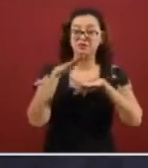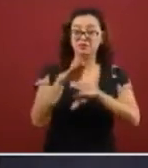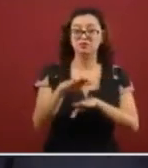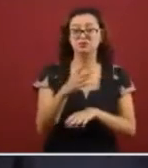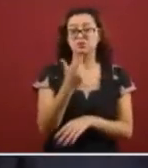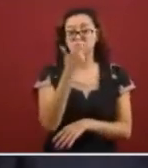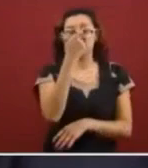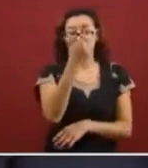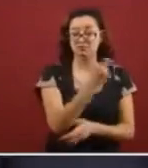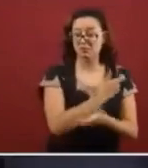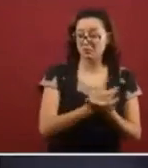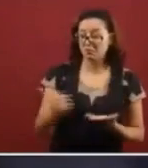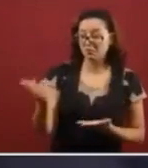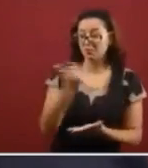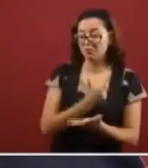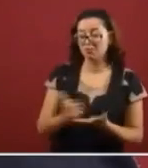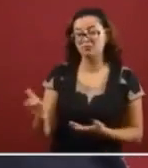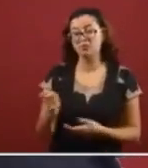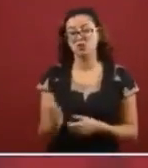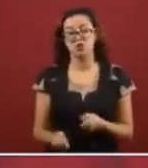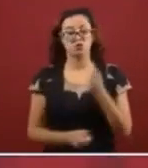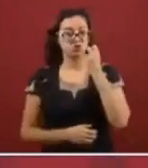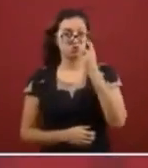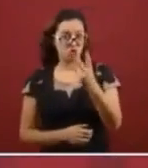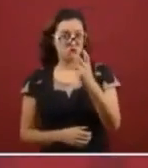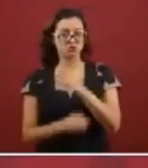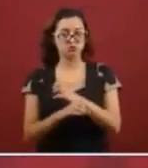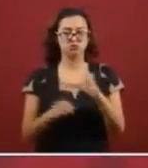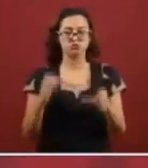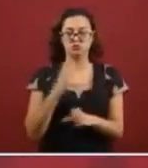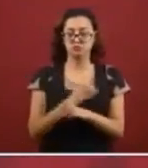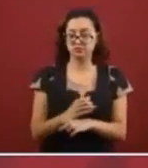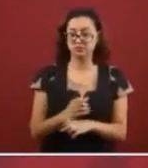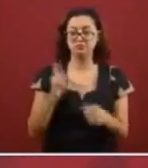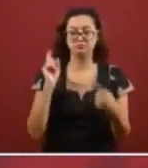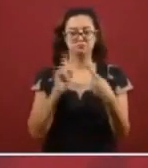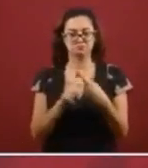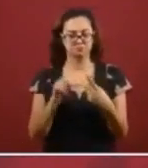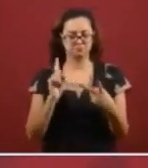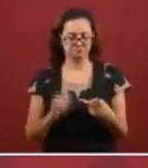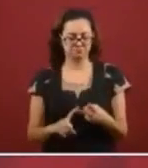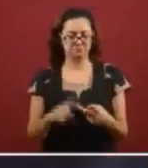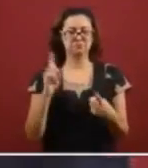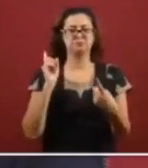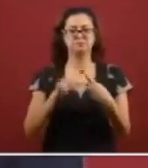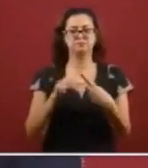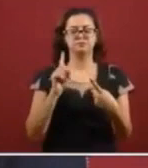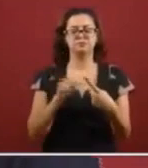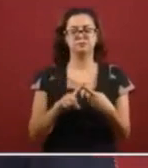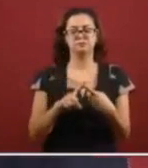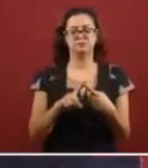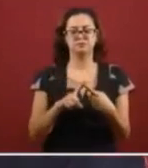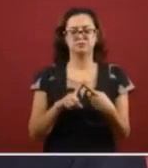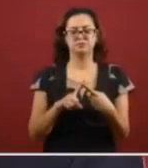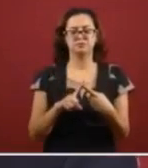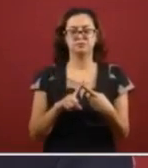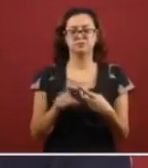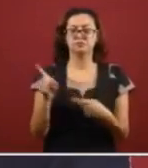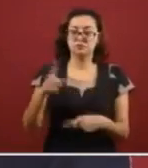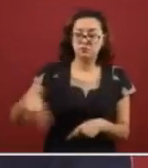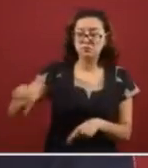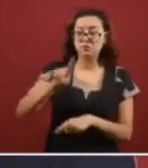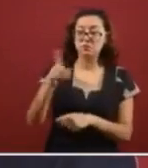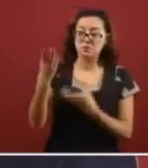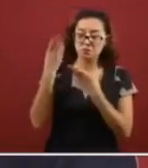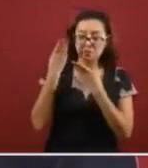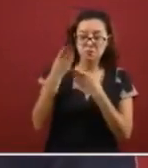of the remittances, there's two things. I am going to continue to ask that